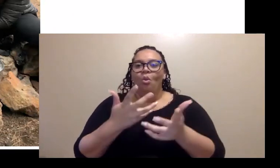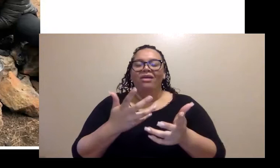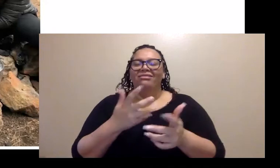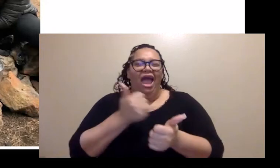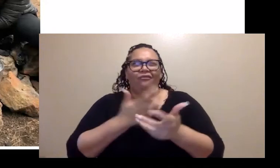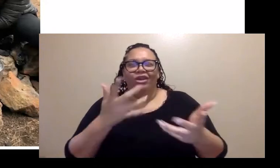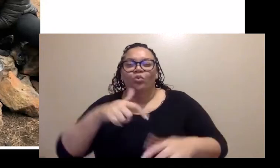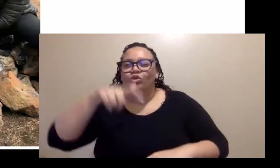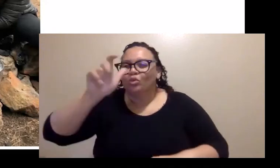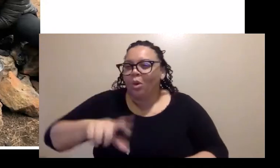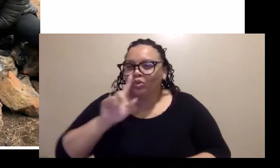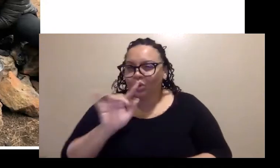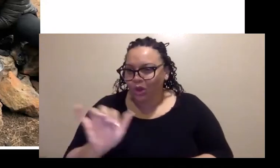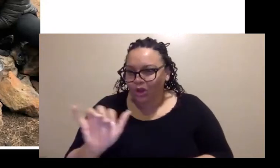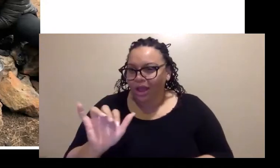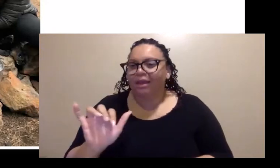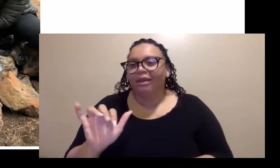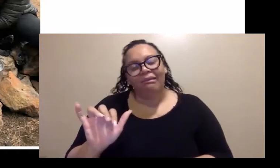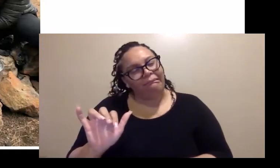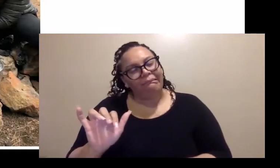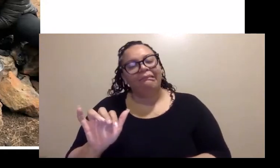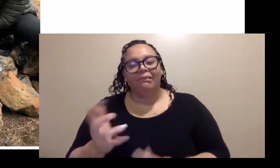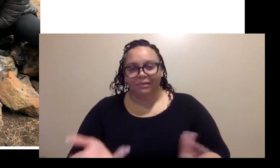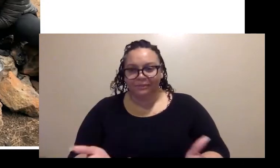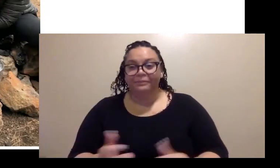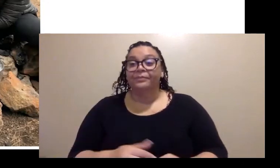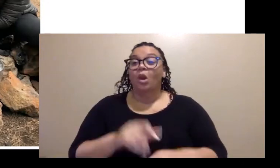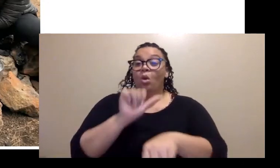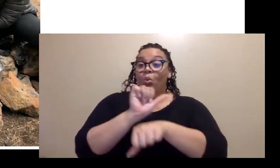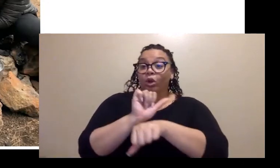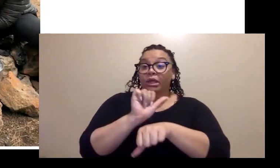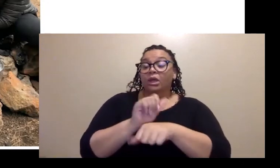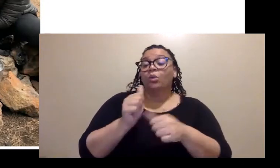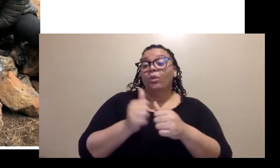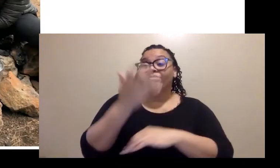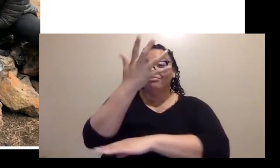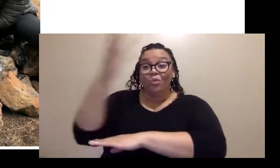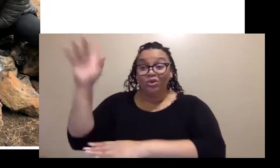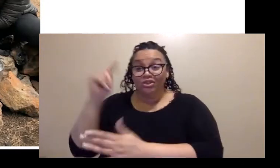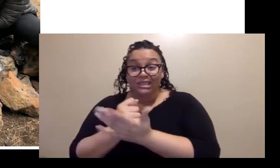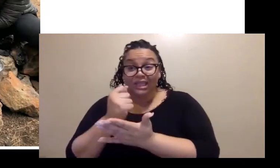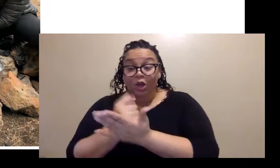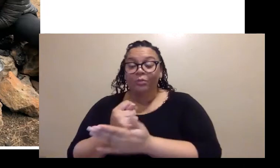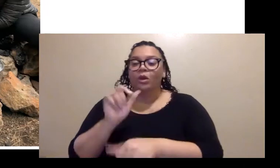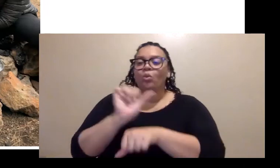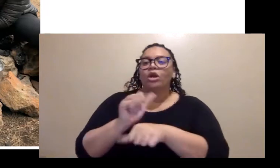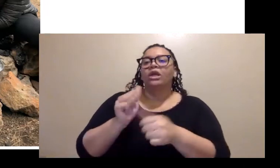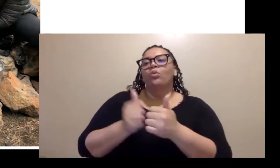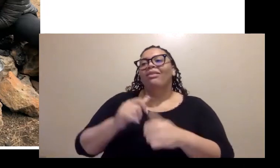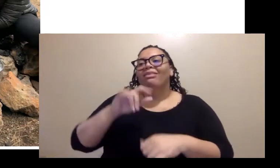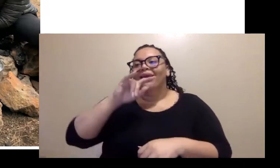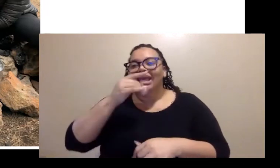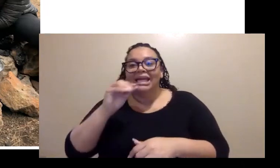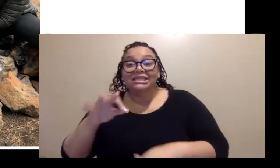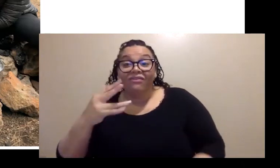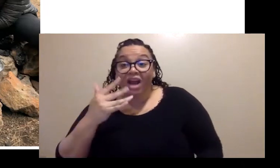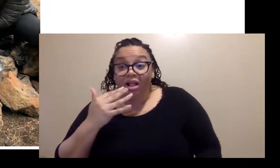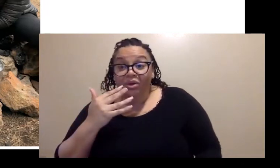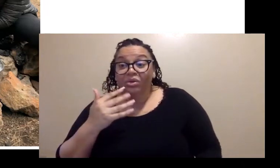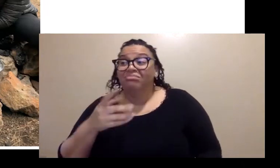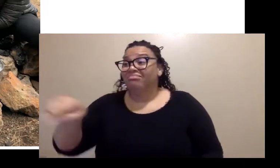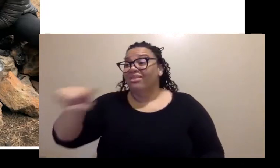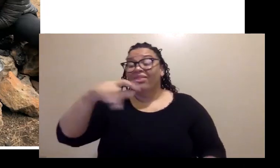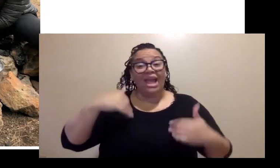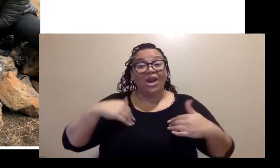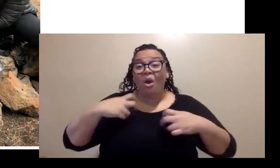me. And working in wilderness therapy, working with kids of color out in nature, they had a hard time connecting with nature, I